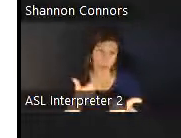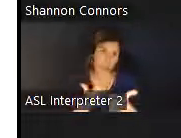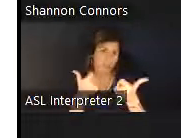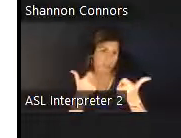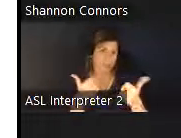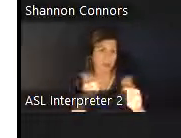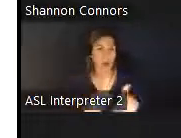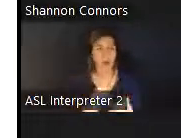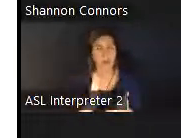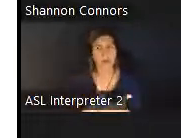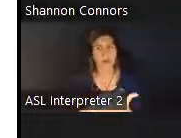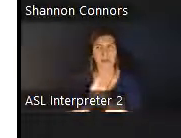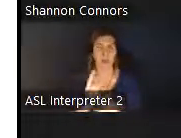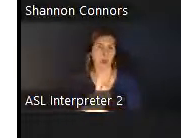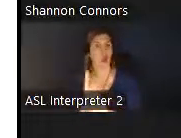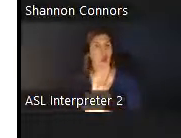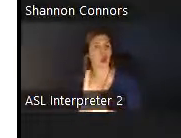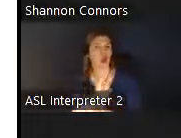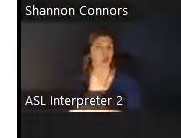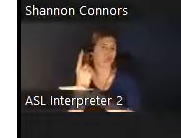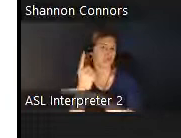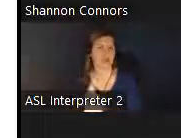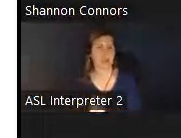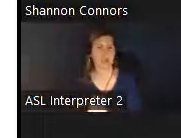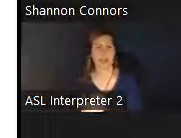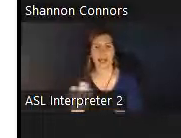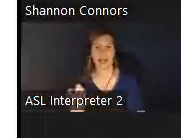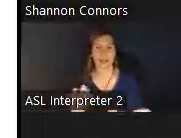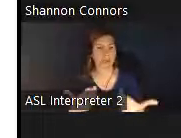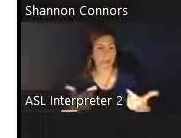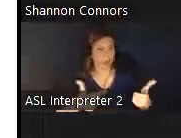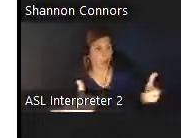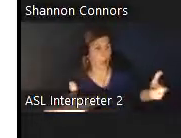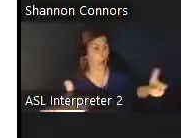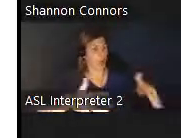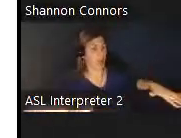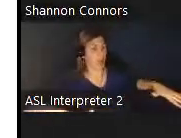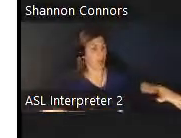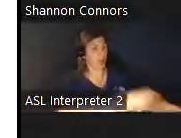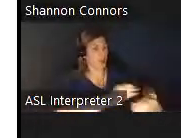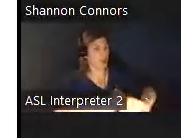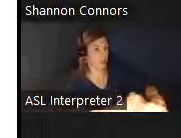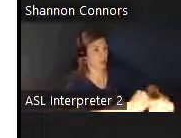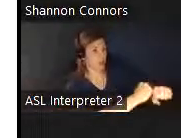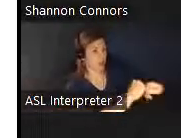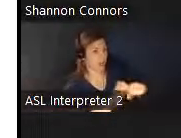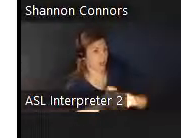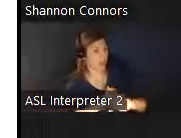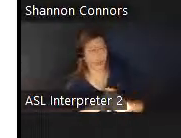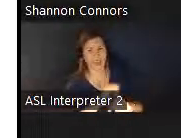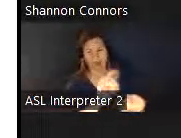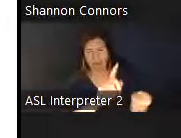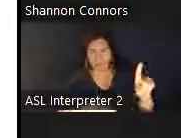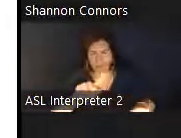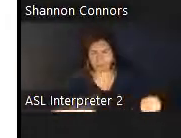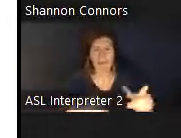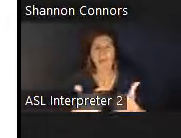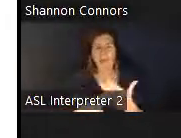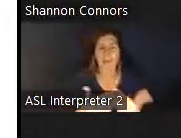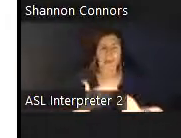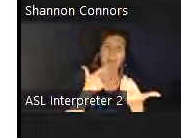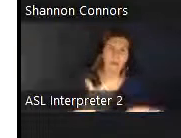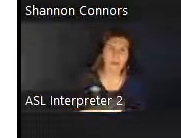conventional stuff like creating larger protected areas. So I was happy to see that. I wanted to give a shout out to